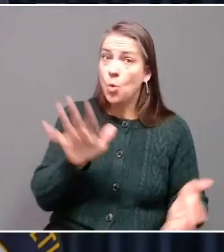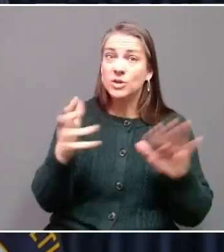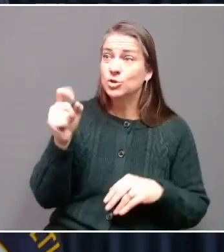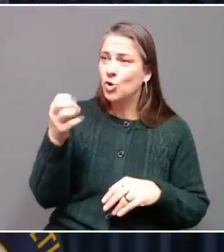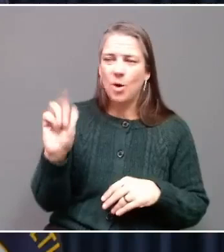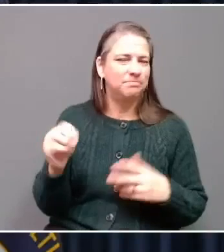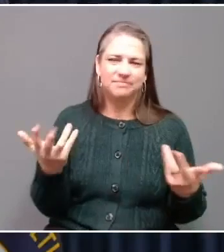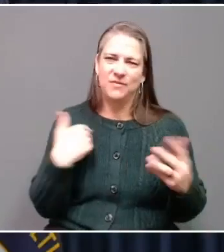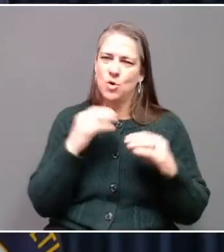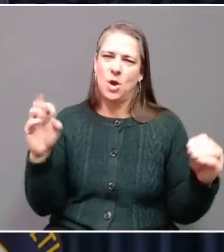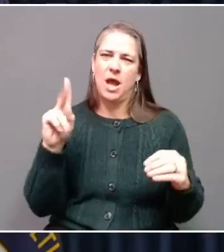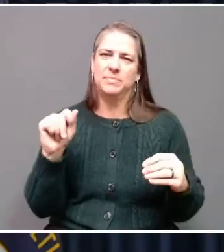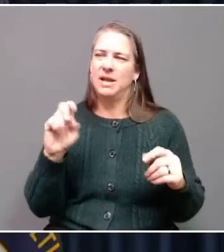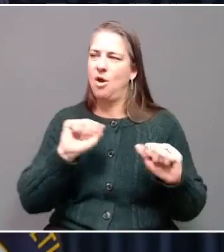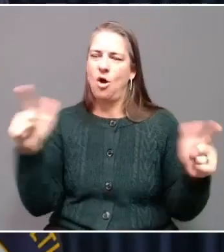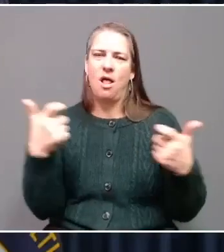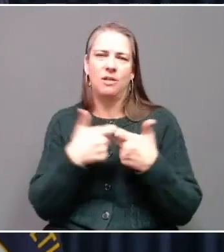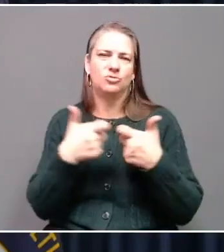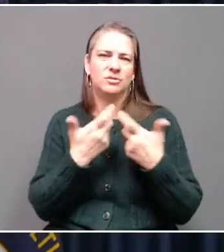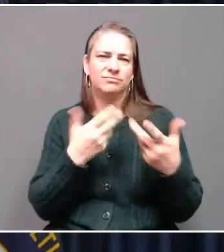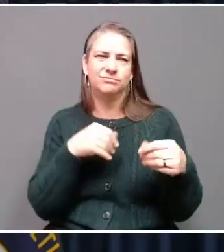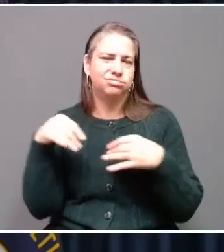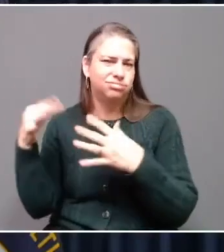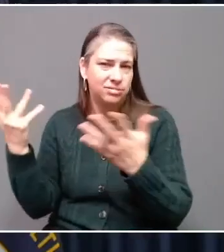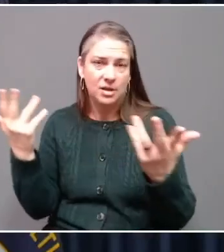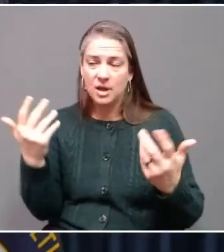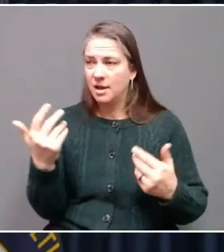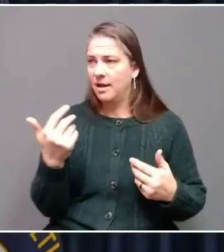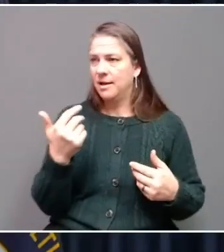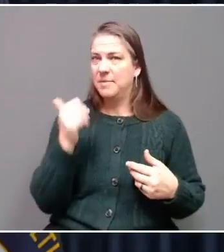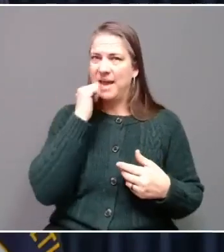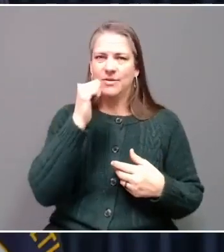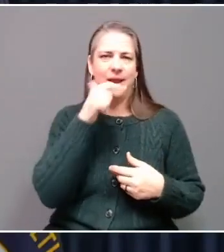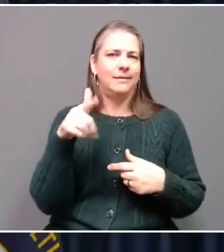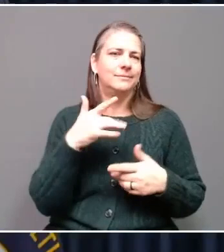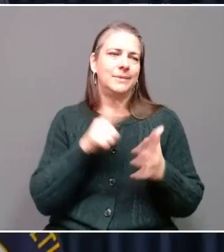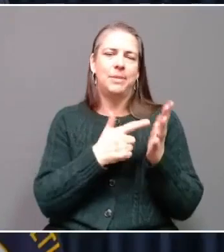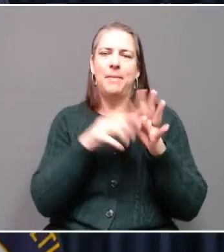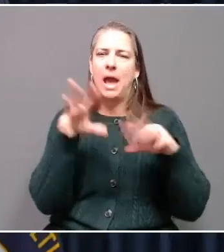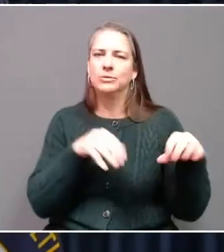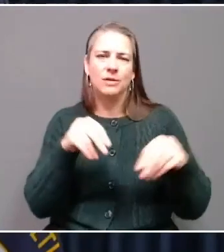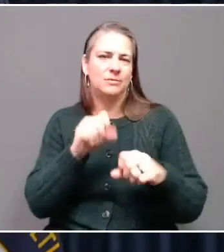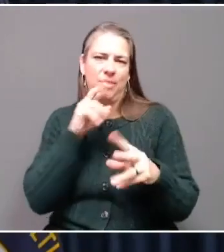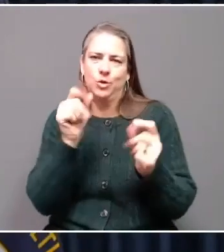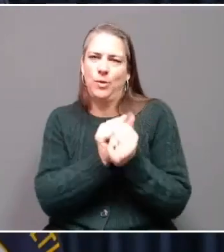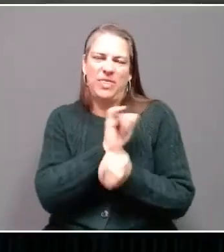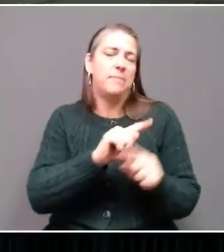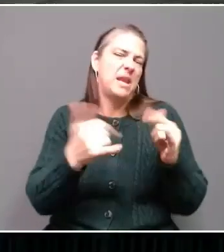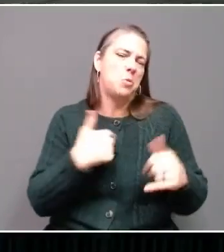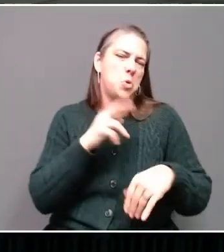levels. You have outages every day. Without any of these, we're now back to normal levels. Karen